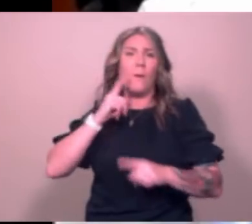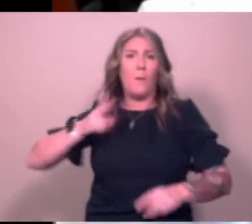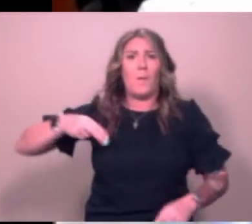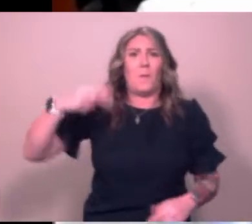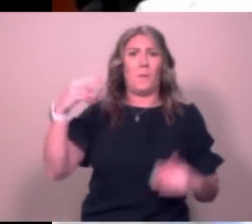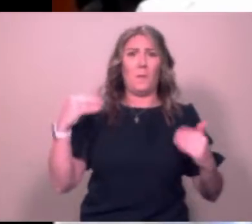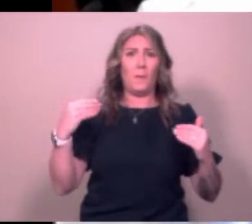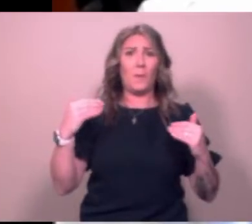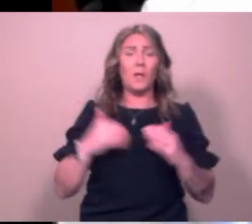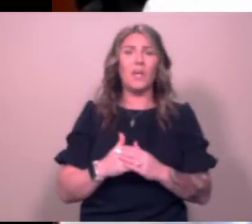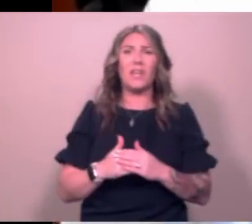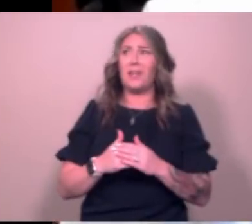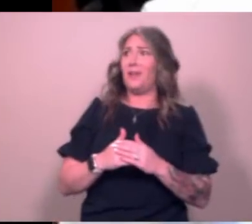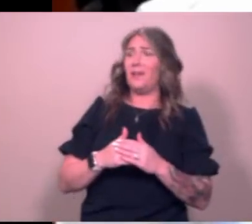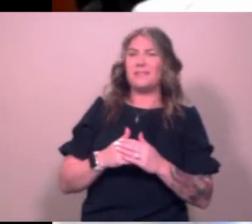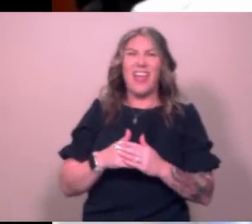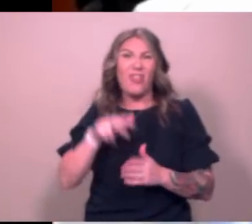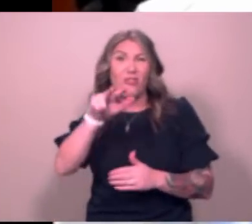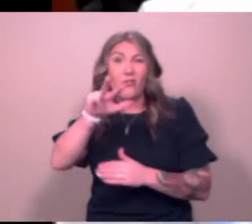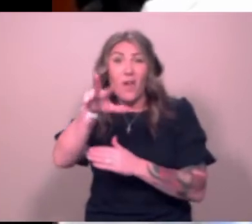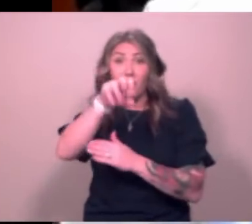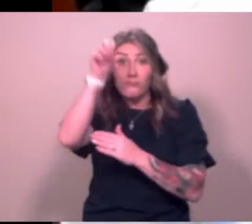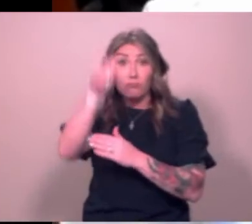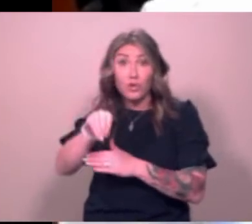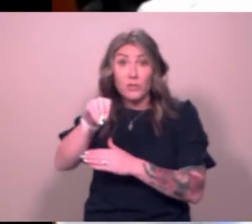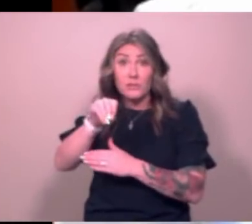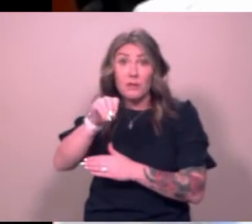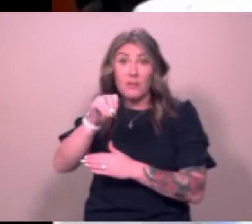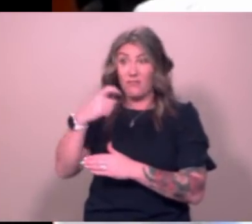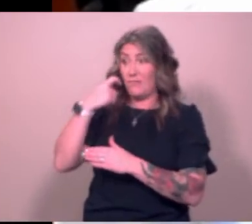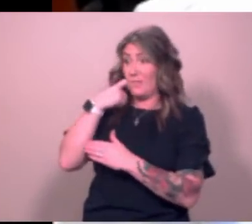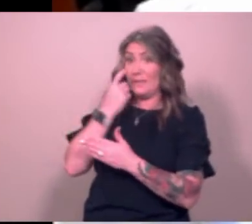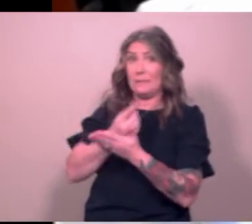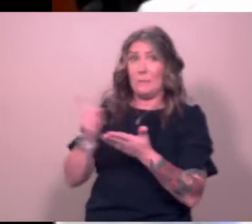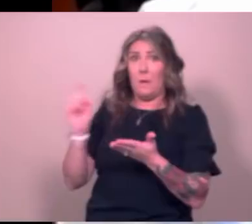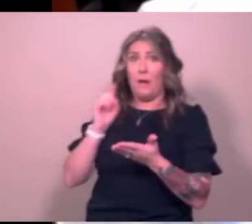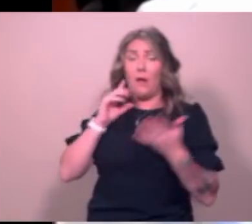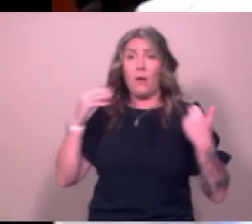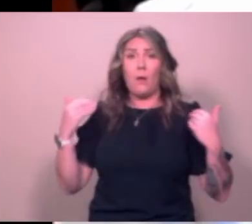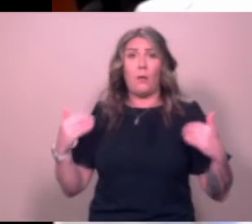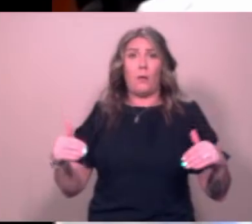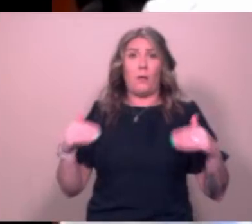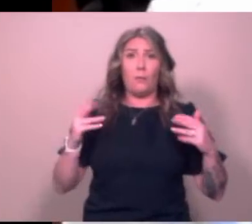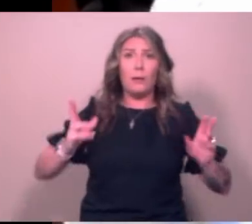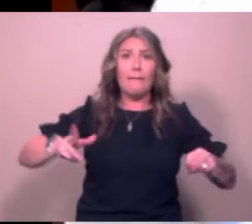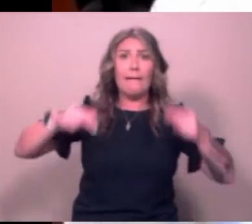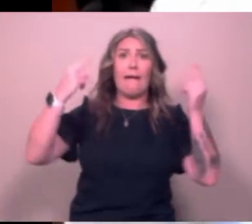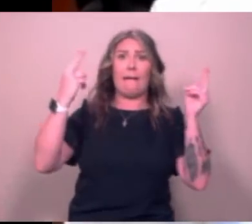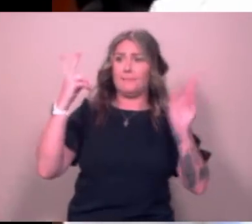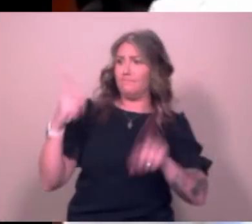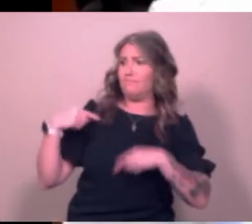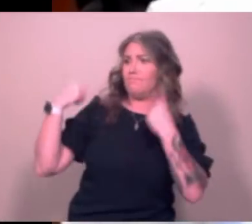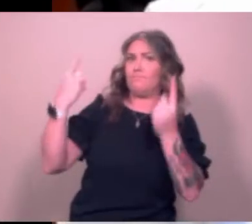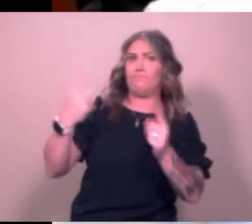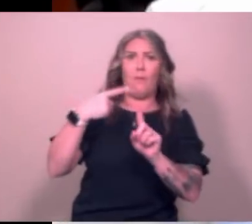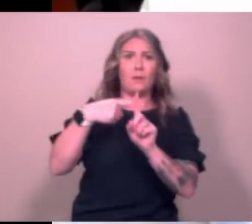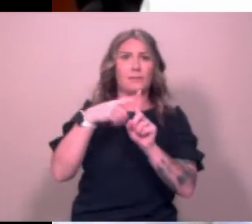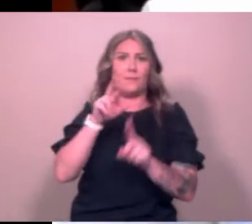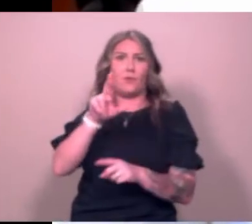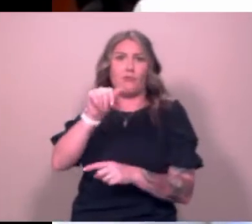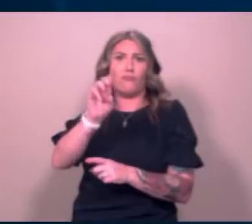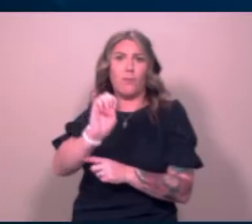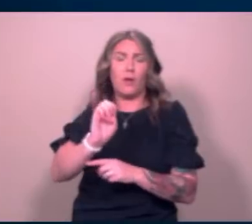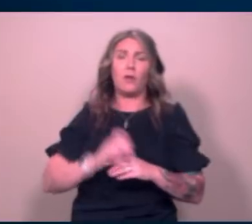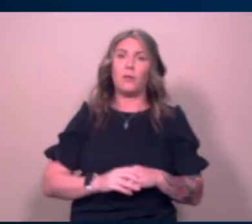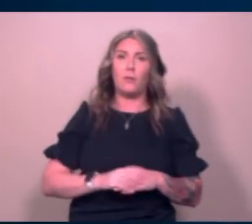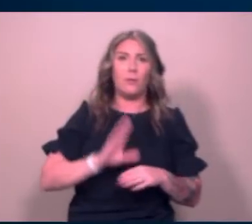as well, at nearly 35% over the last week, which is by far our highest positivity rate. Yeah,